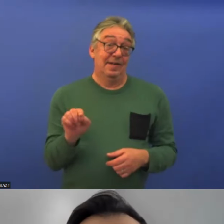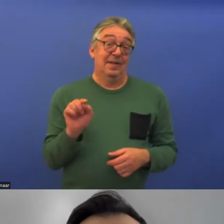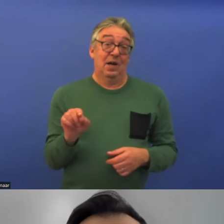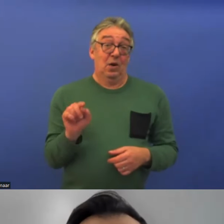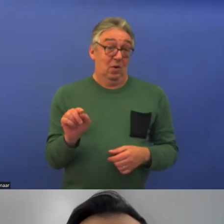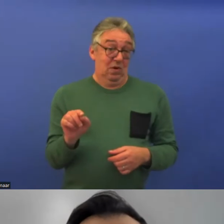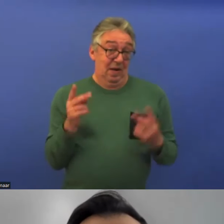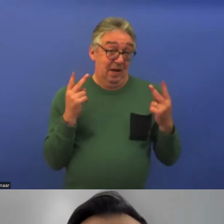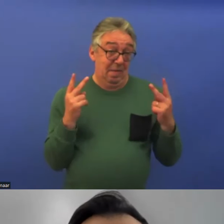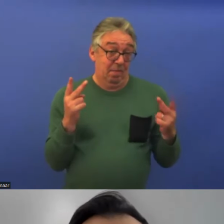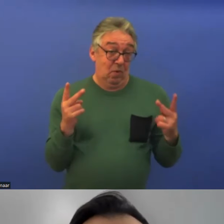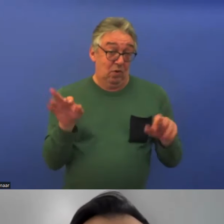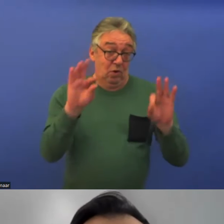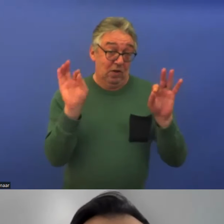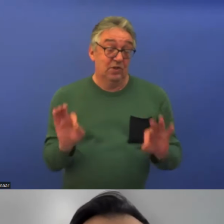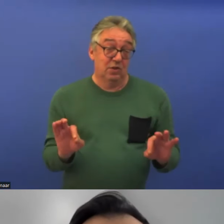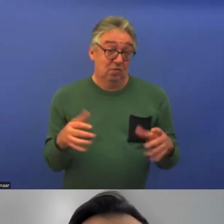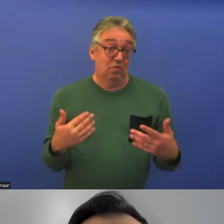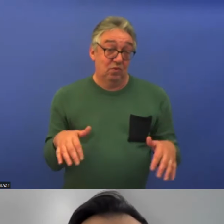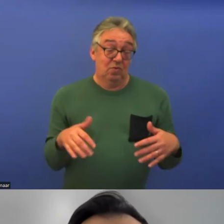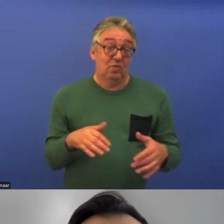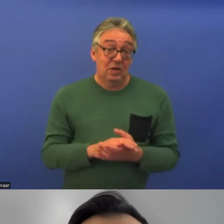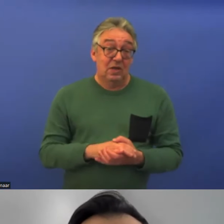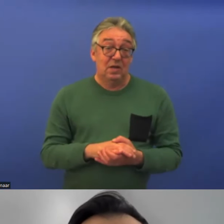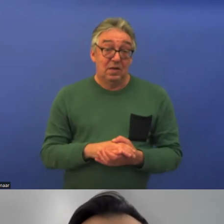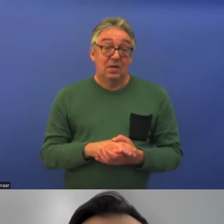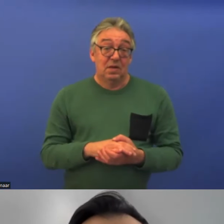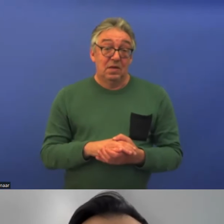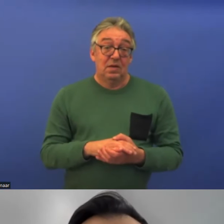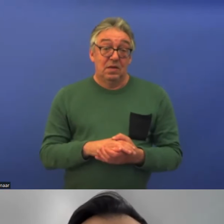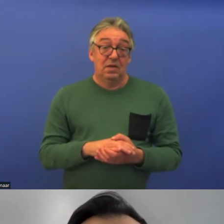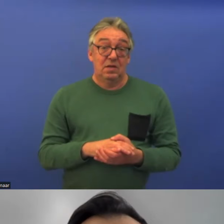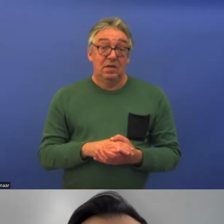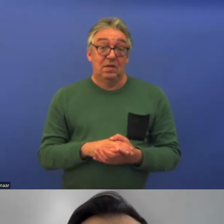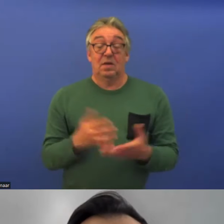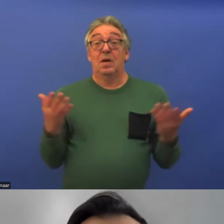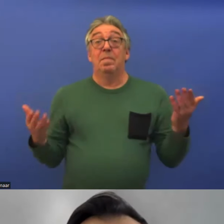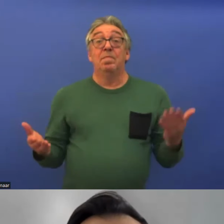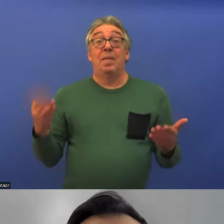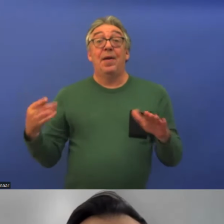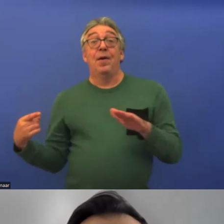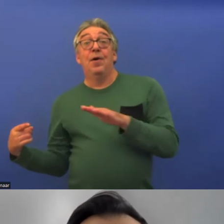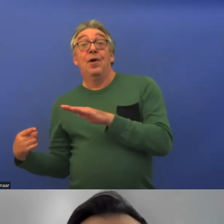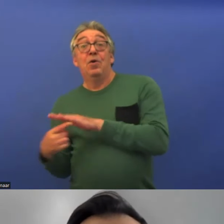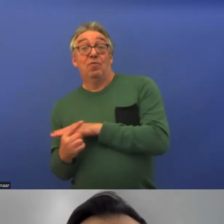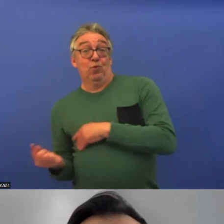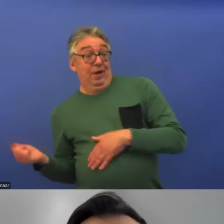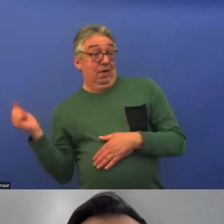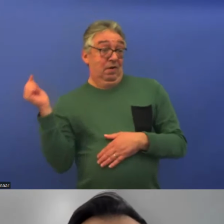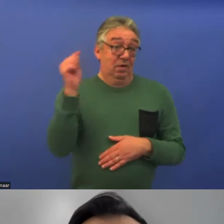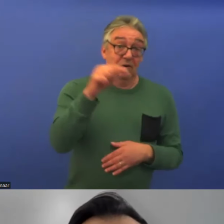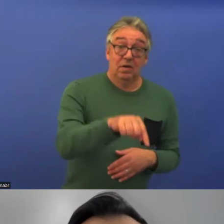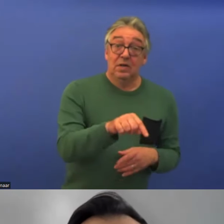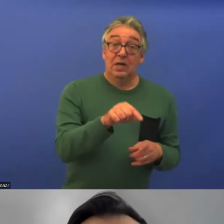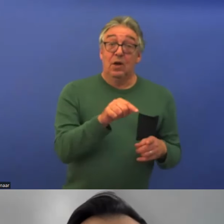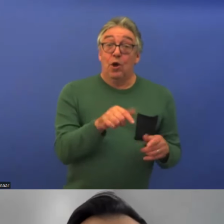relevant question in a lot of contexts where it's just clear that the resources aren't necessarily there to provide all the services that are needed. But